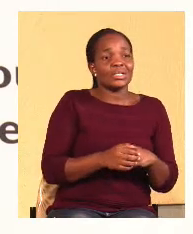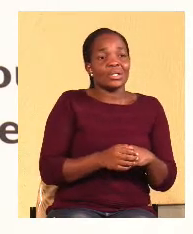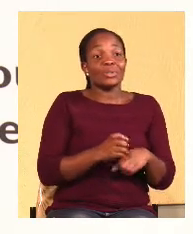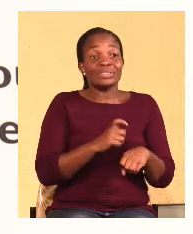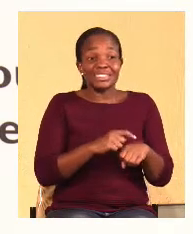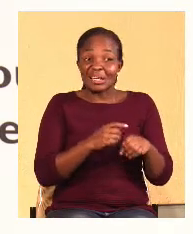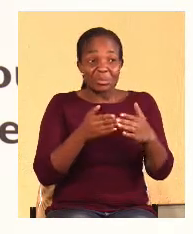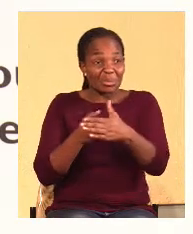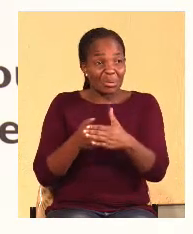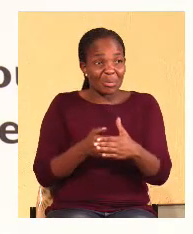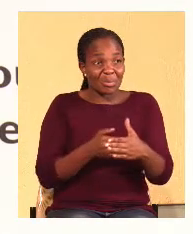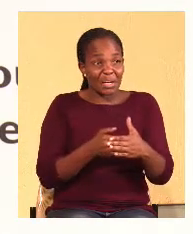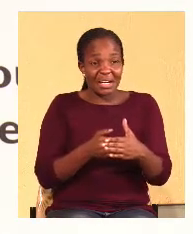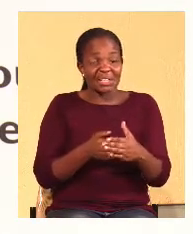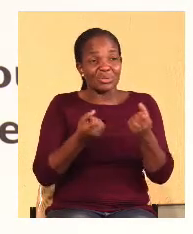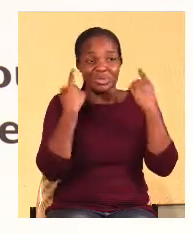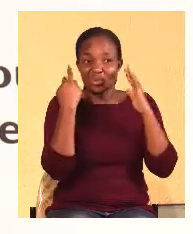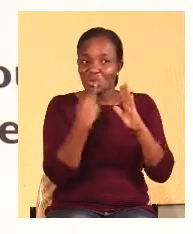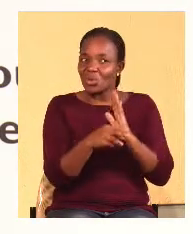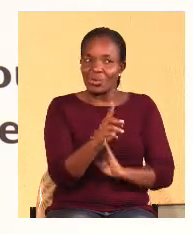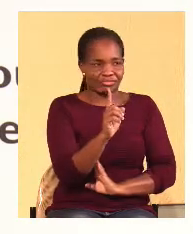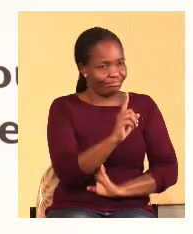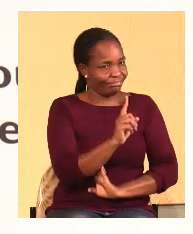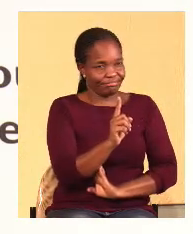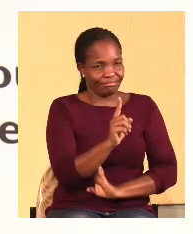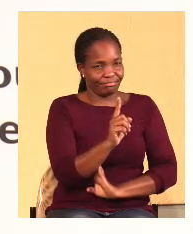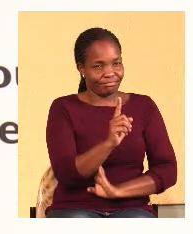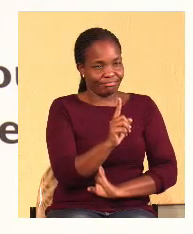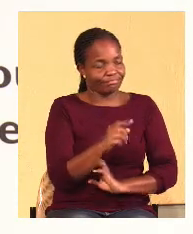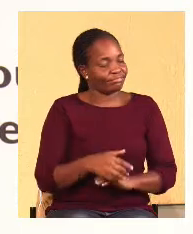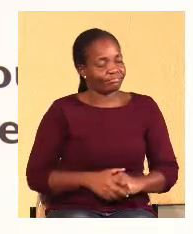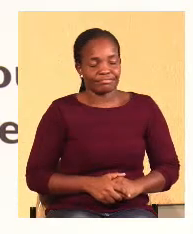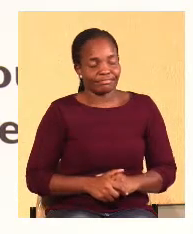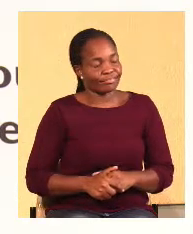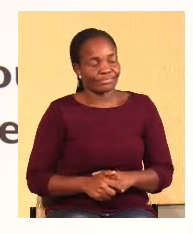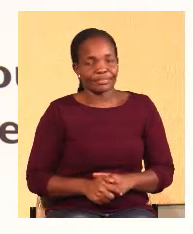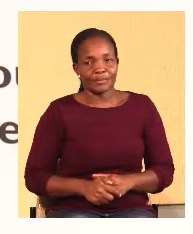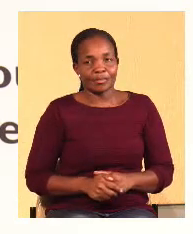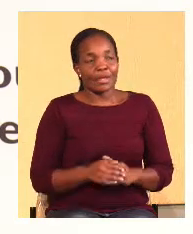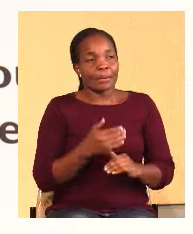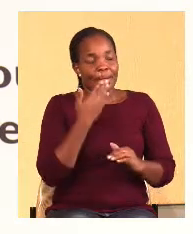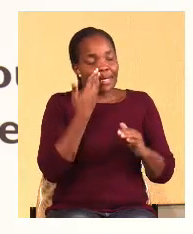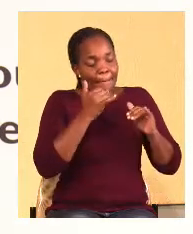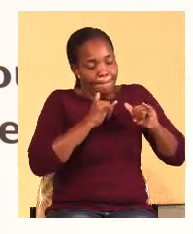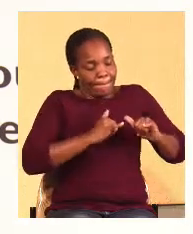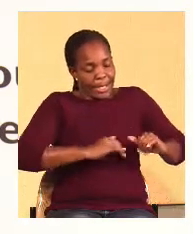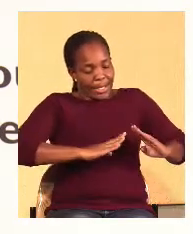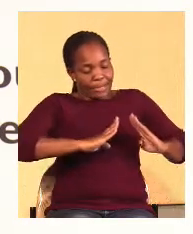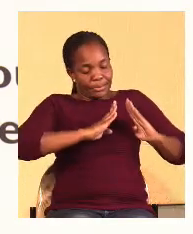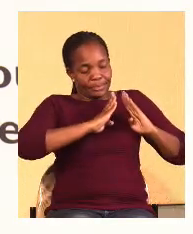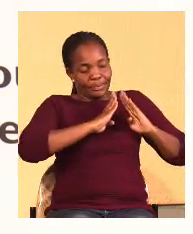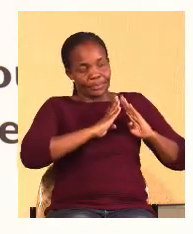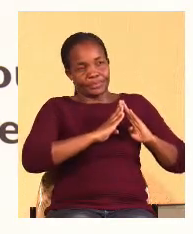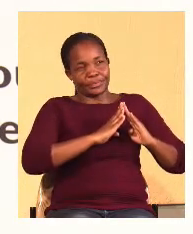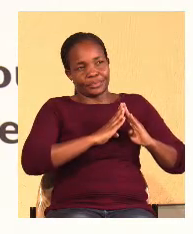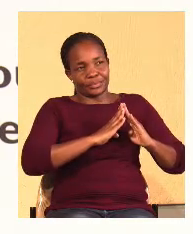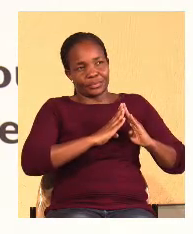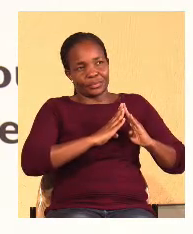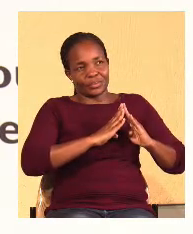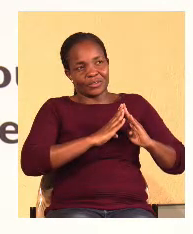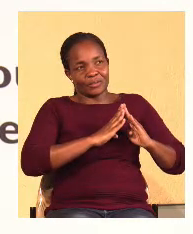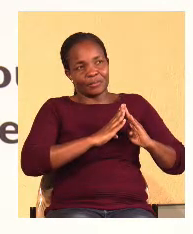to not comply with what we want to achieve. So please stay at home. When you are